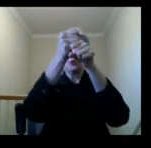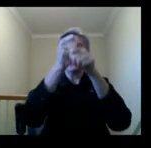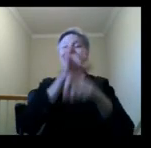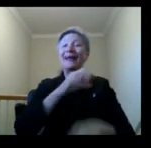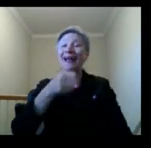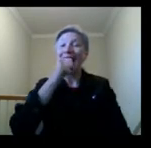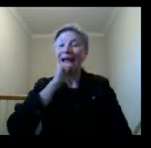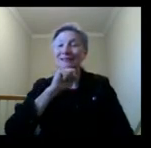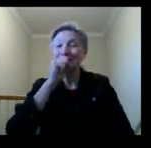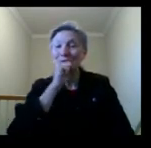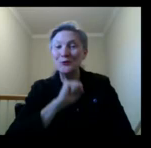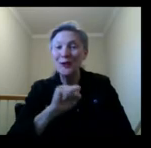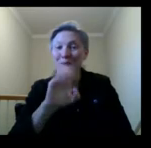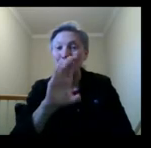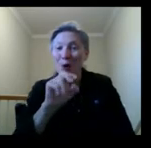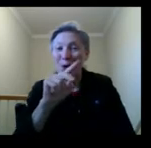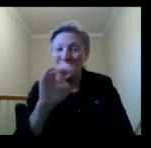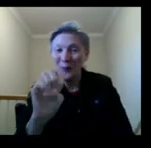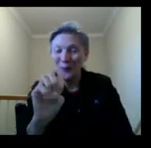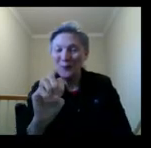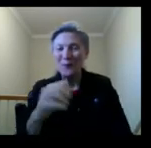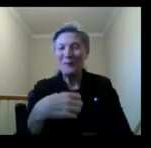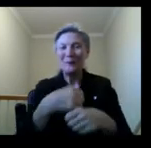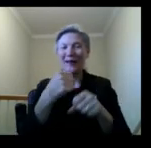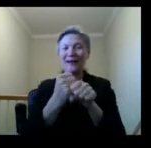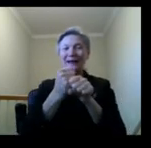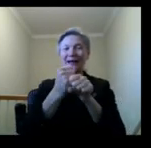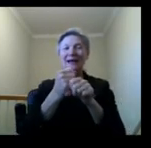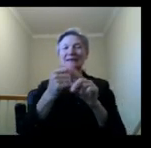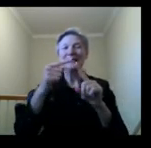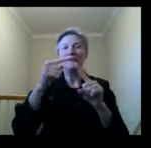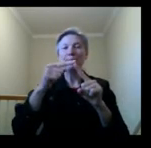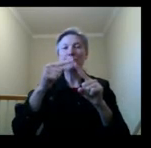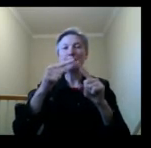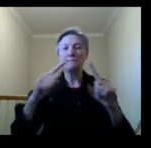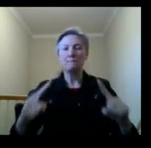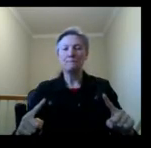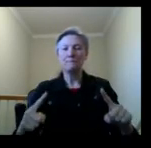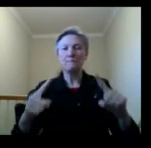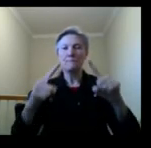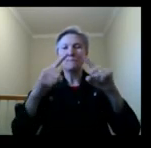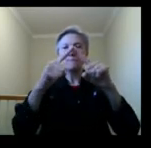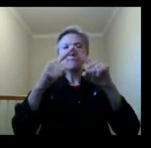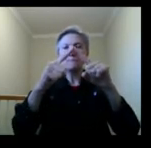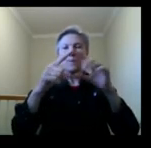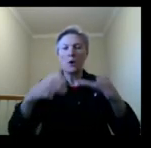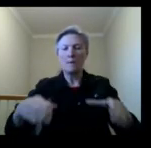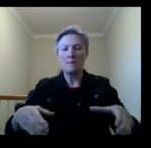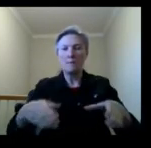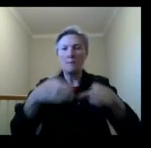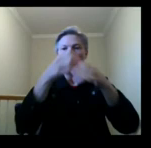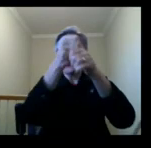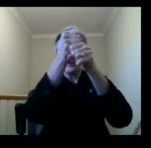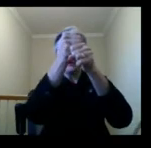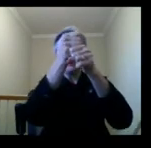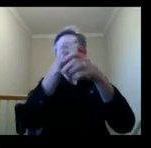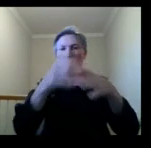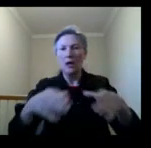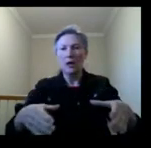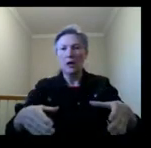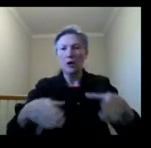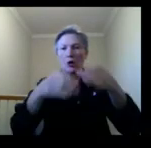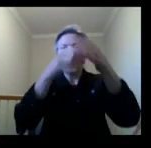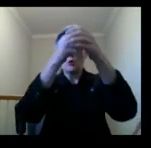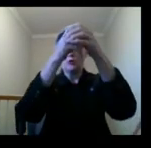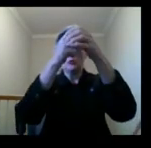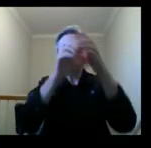cone. What makes it a cone is it has a tip at the end, and then it has a circle right here. So this is an example of a